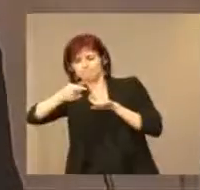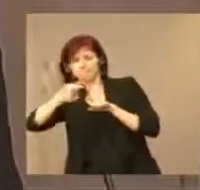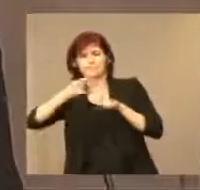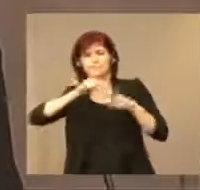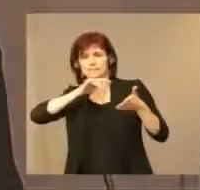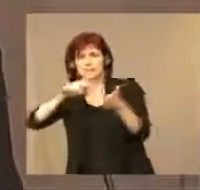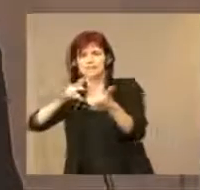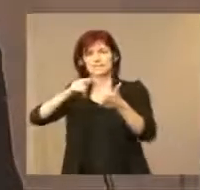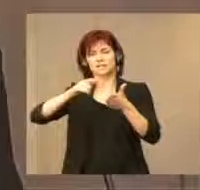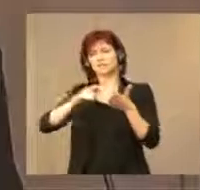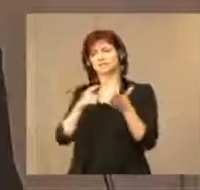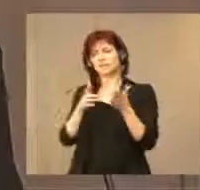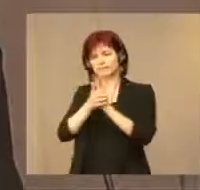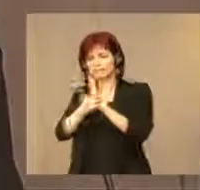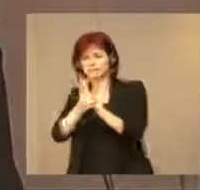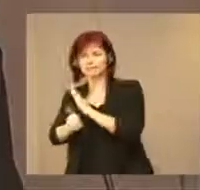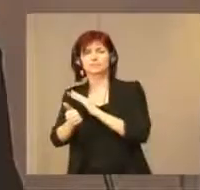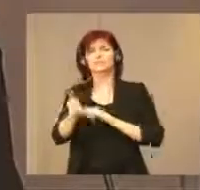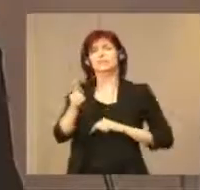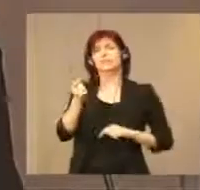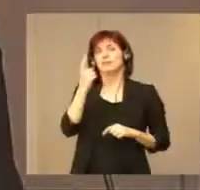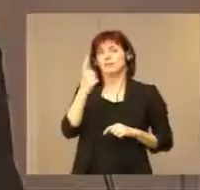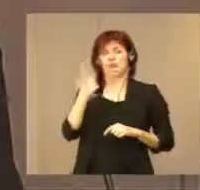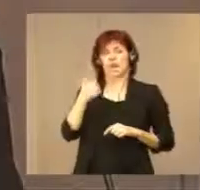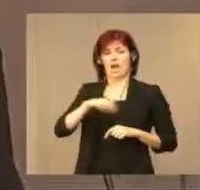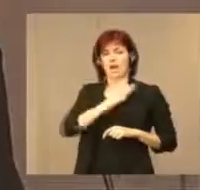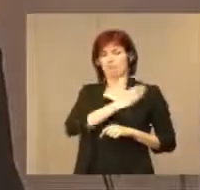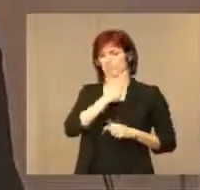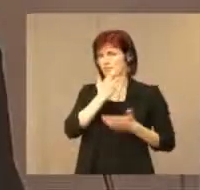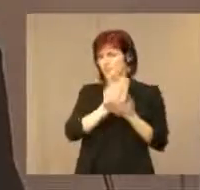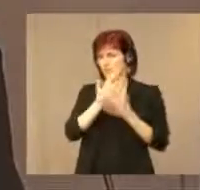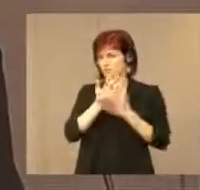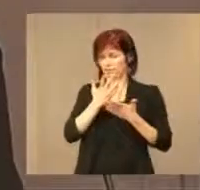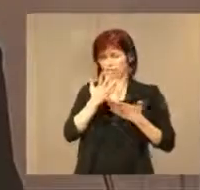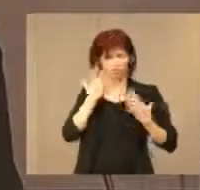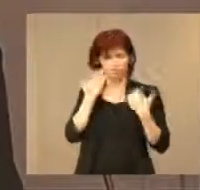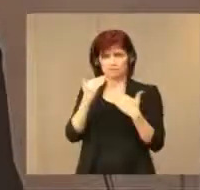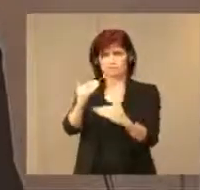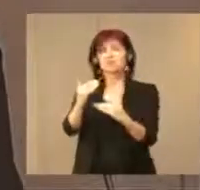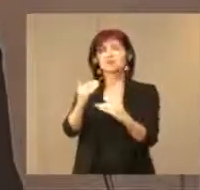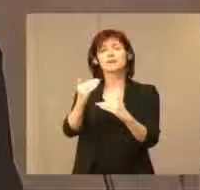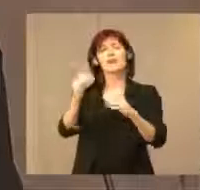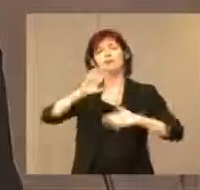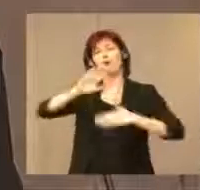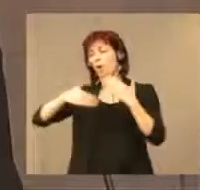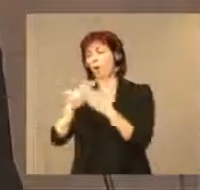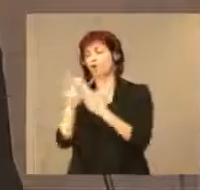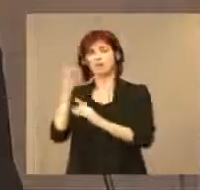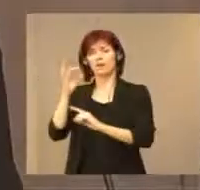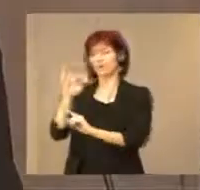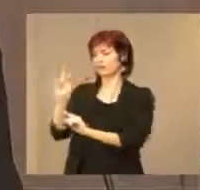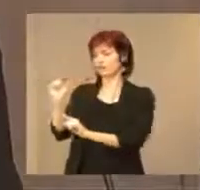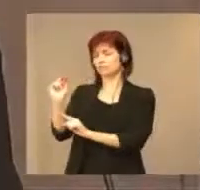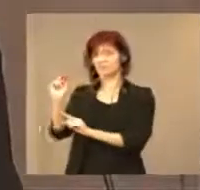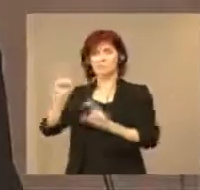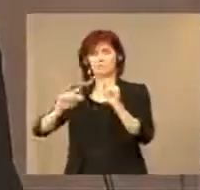significant investment of resources and an understanding that not all First Nations persons with disabilities will be looking for full-time